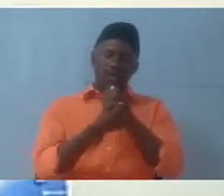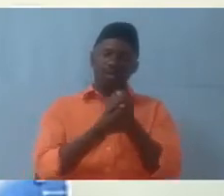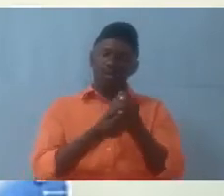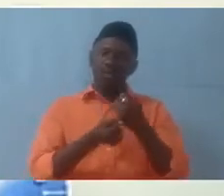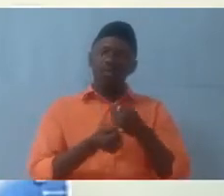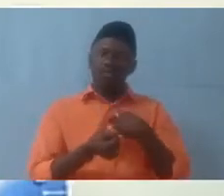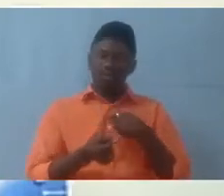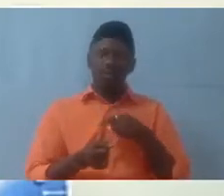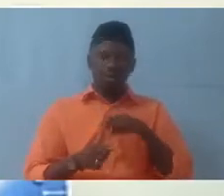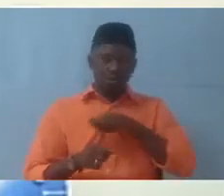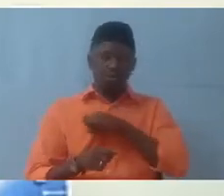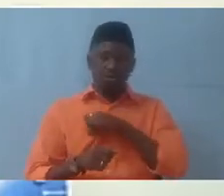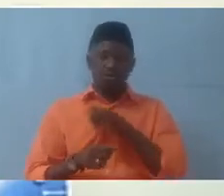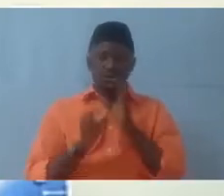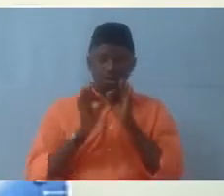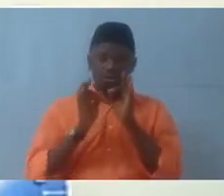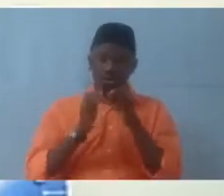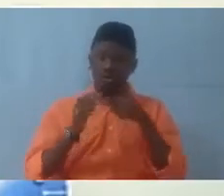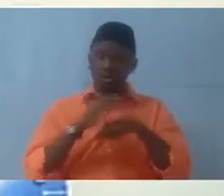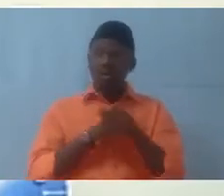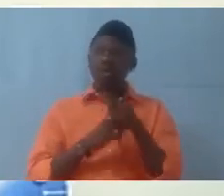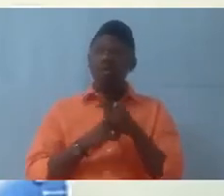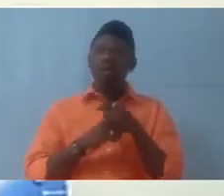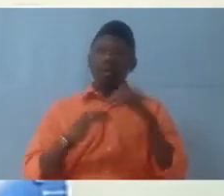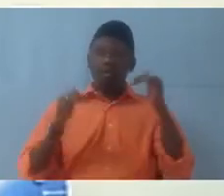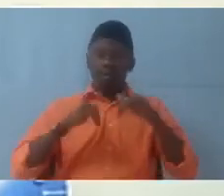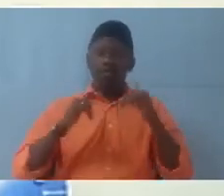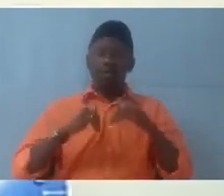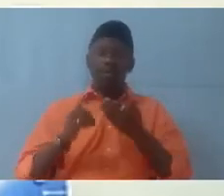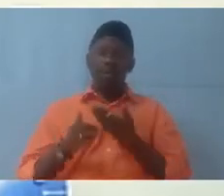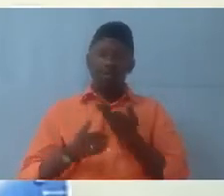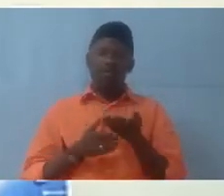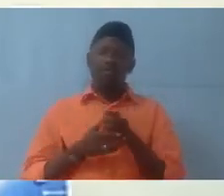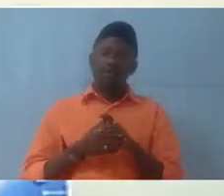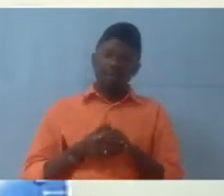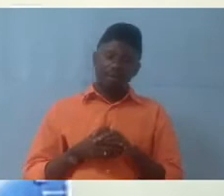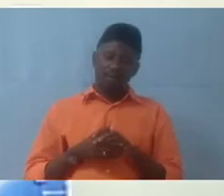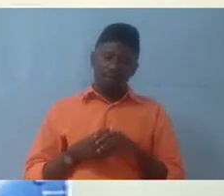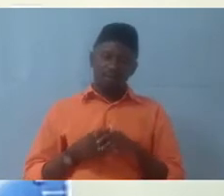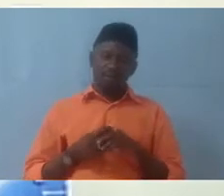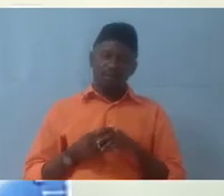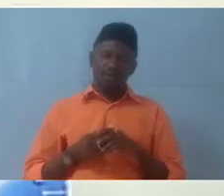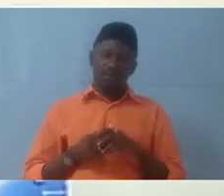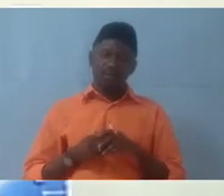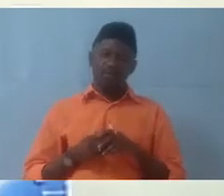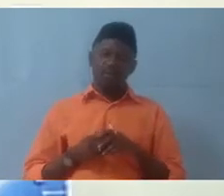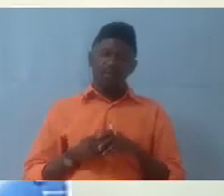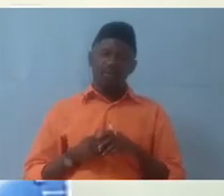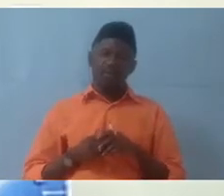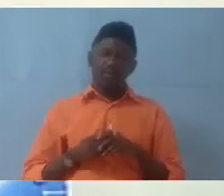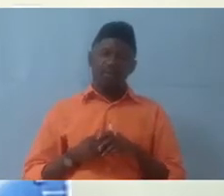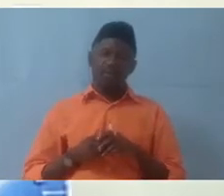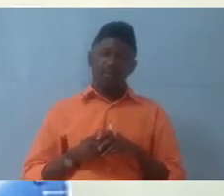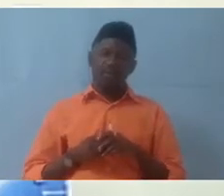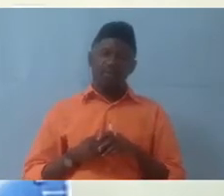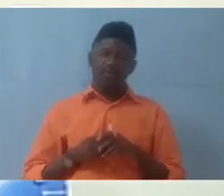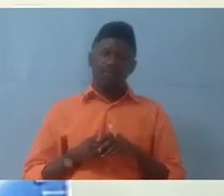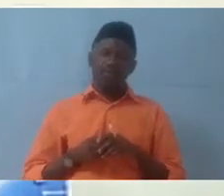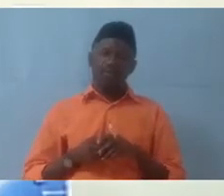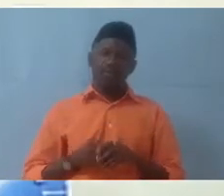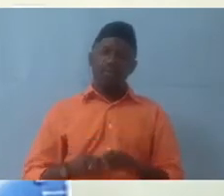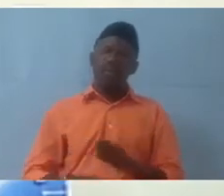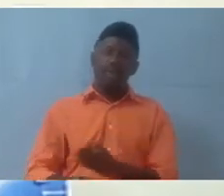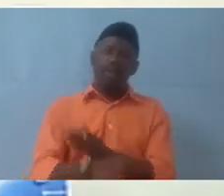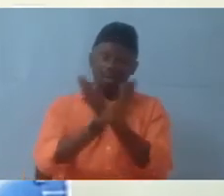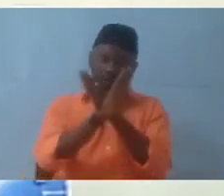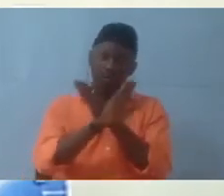mom mi nga xamne na mom magistrate la jamono bobu te mujjé gi sax jappon nañ ko moy waxna ci meeting bobu. Condemning the actions of the executive in the arrest